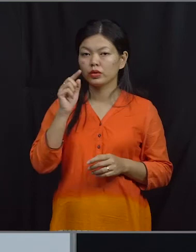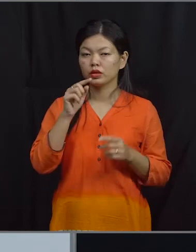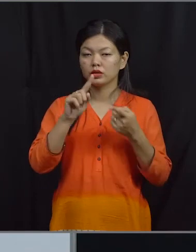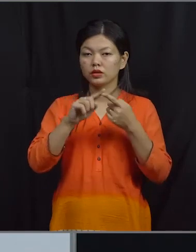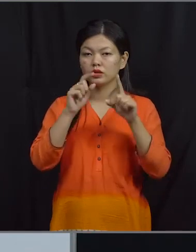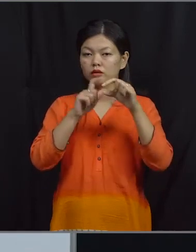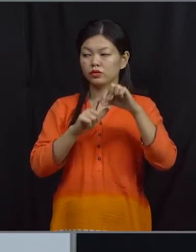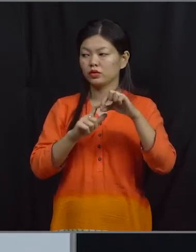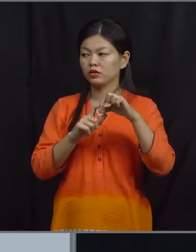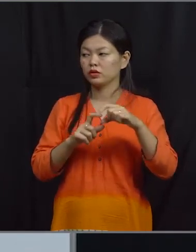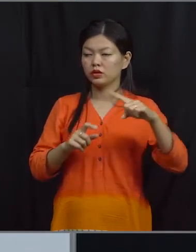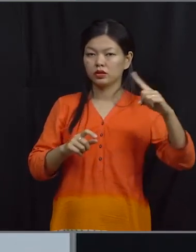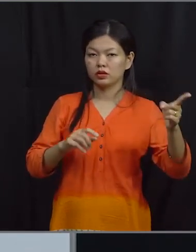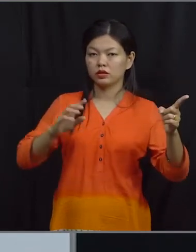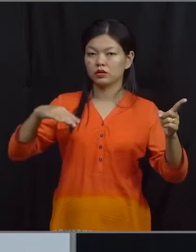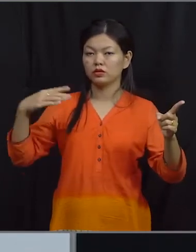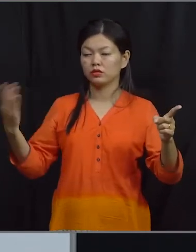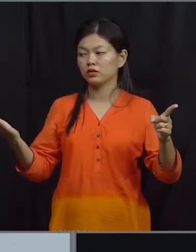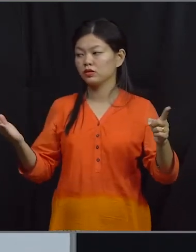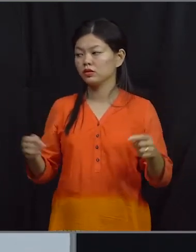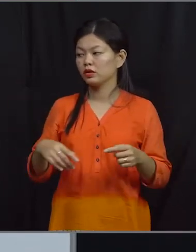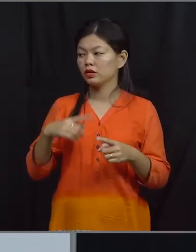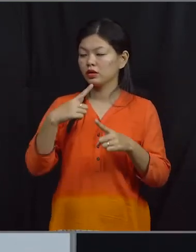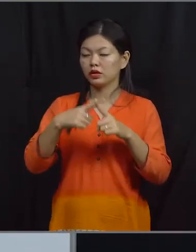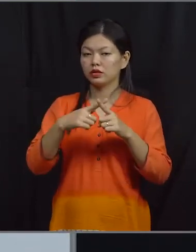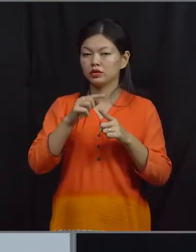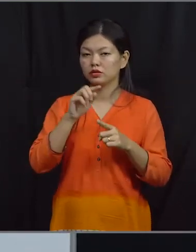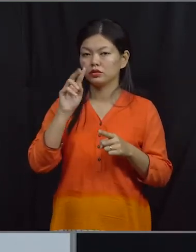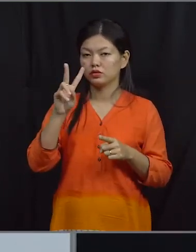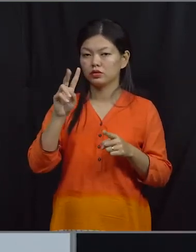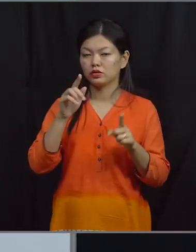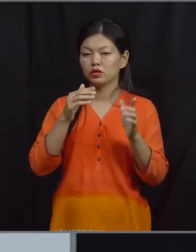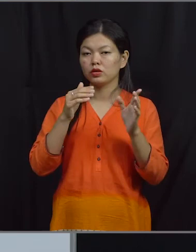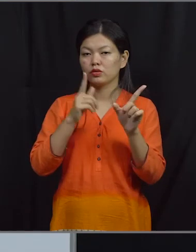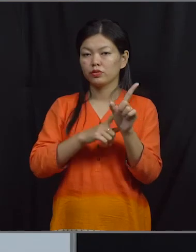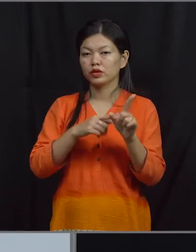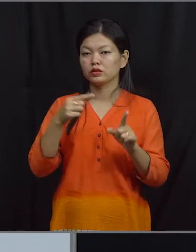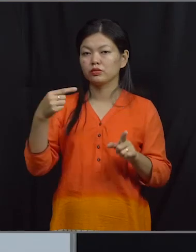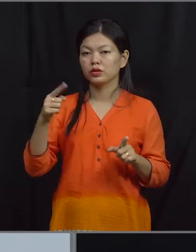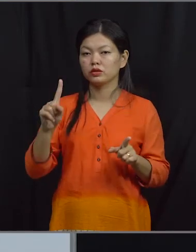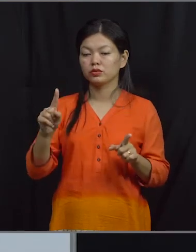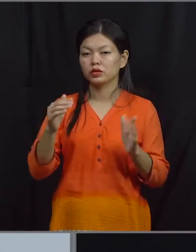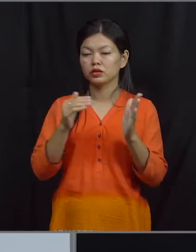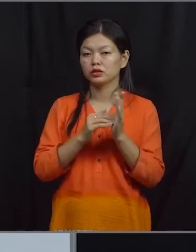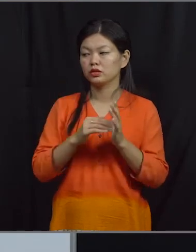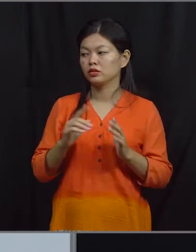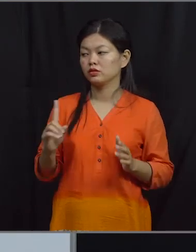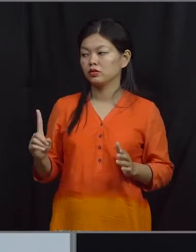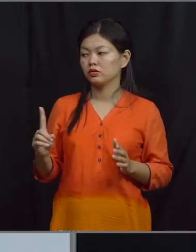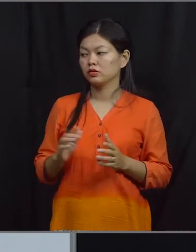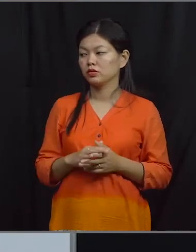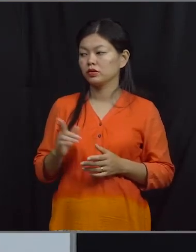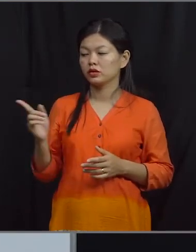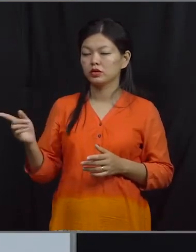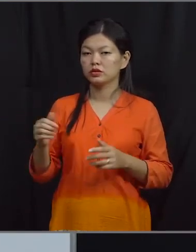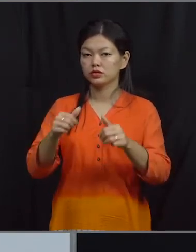side, we get x equal to 2, y equal to minus 1 and z equal to 1. This